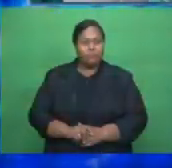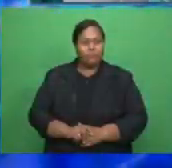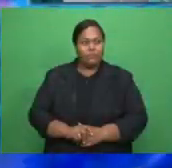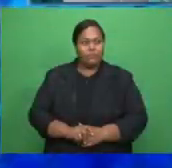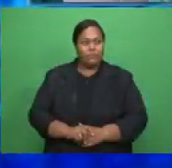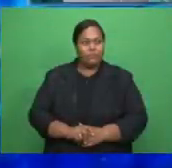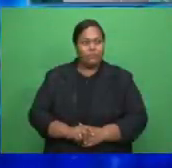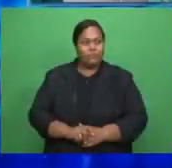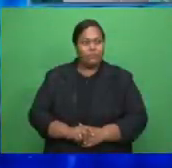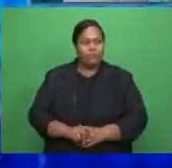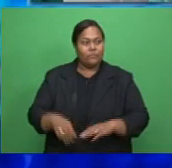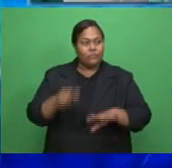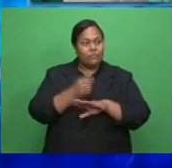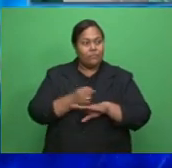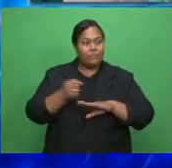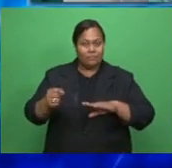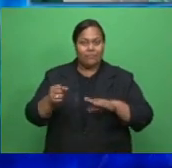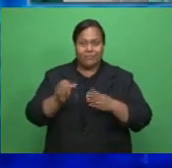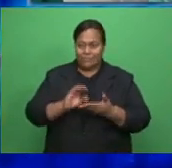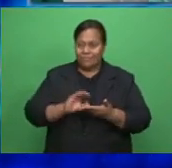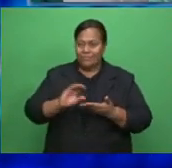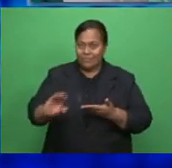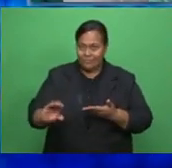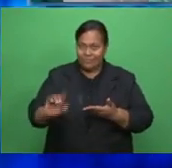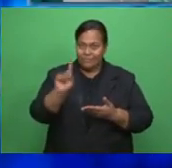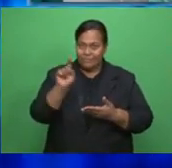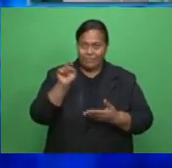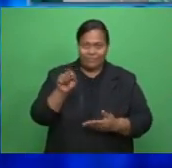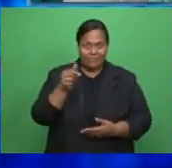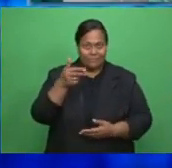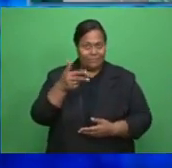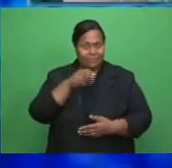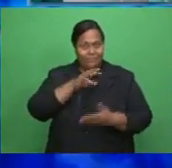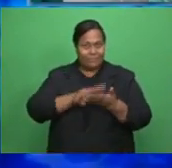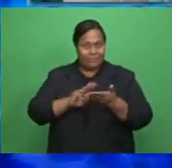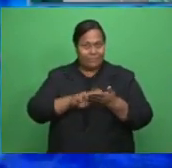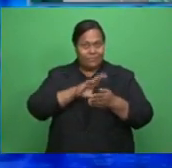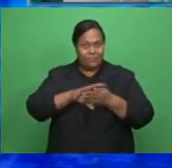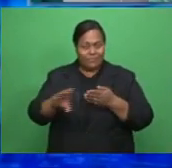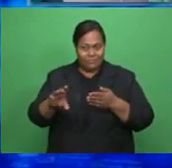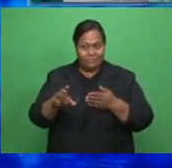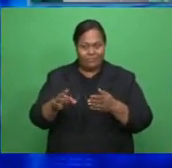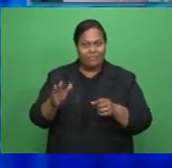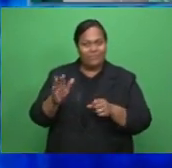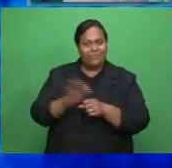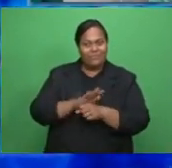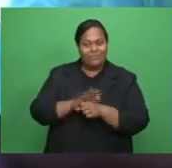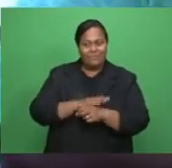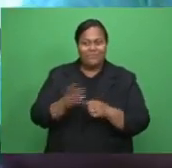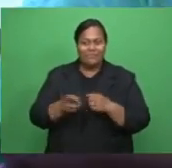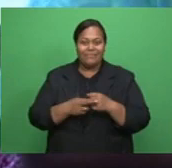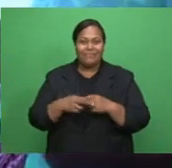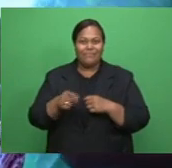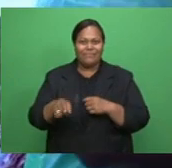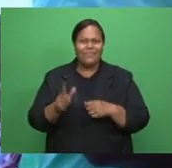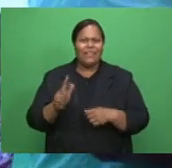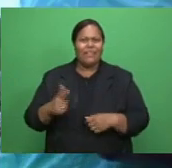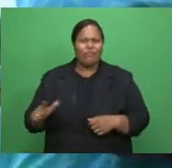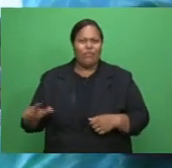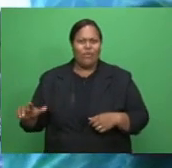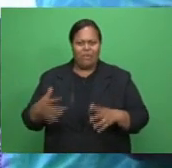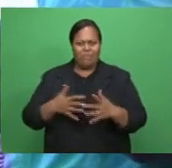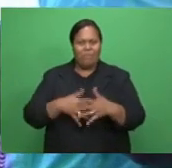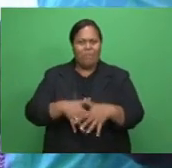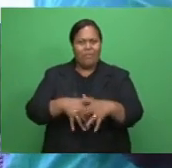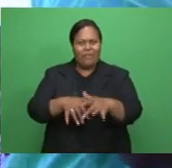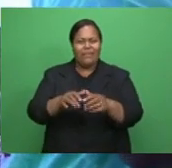The government has spent over $1.8 million on the modernization of Levuka Public High School. 20 buildings on the campus